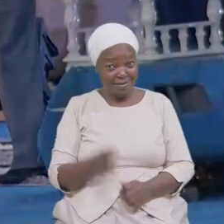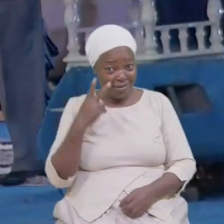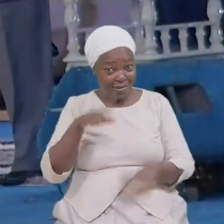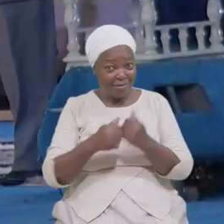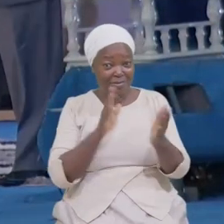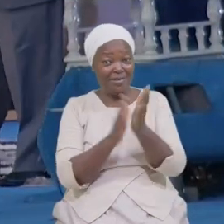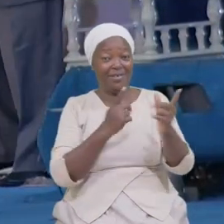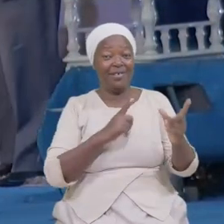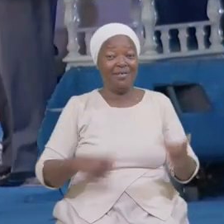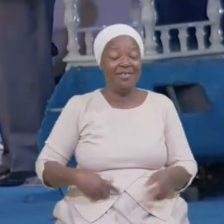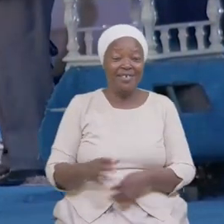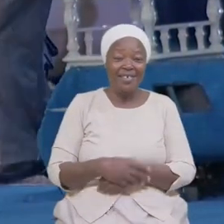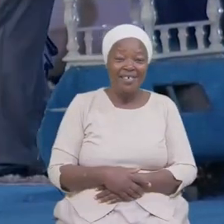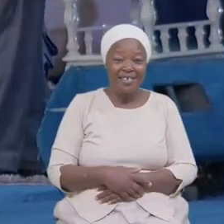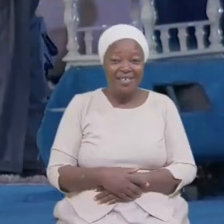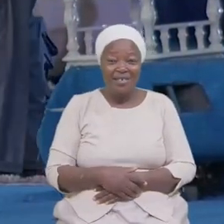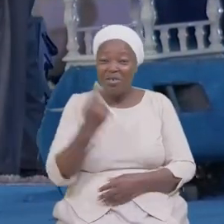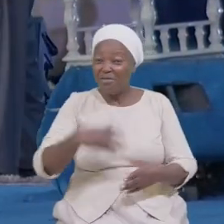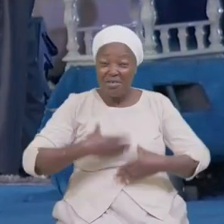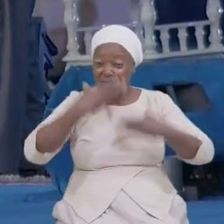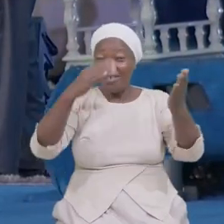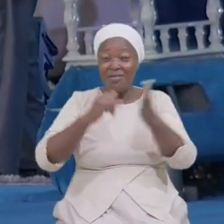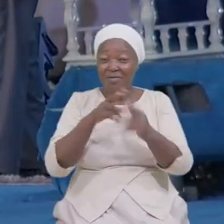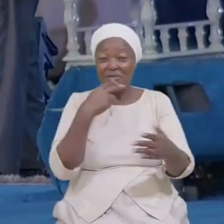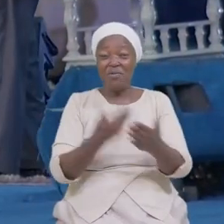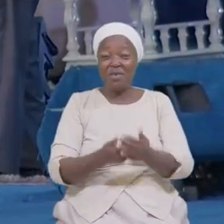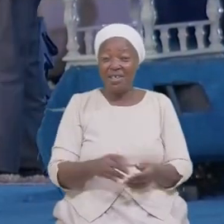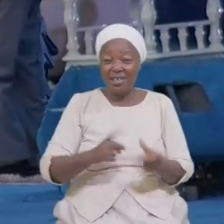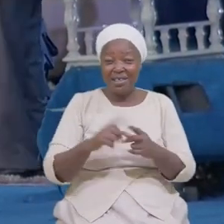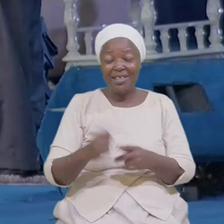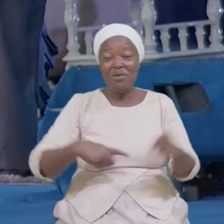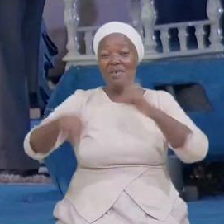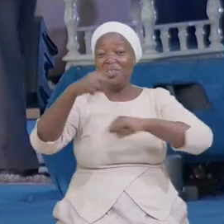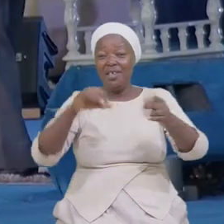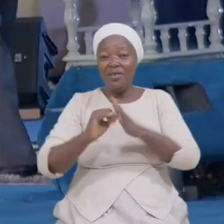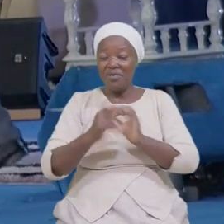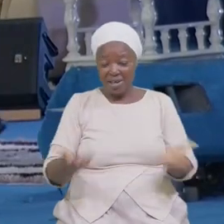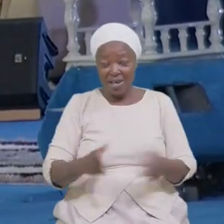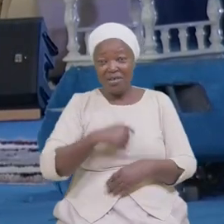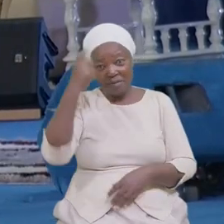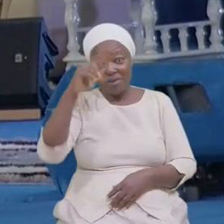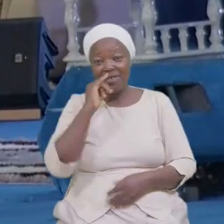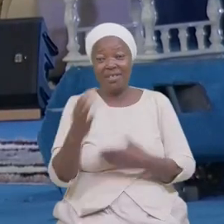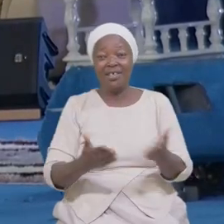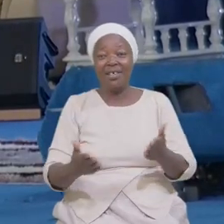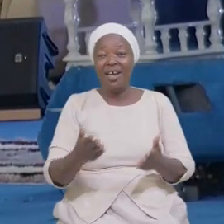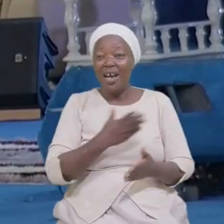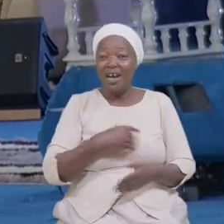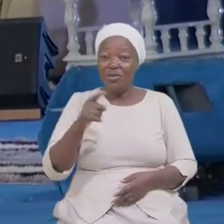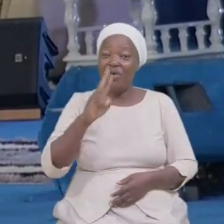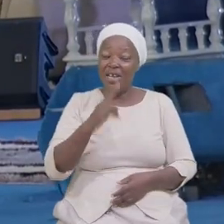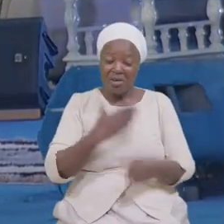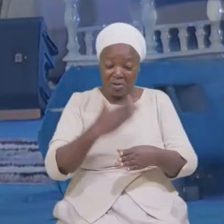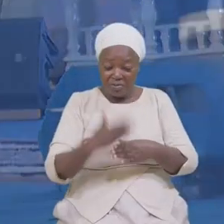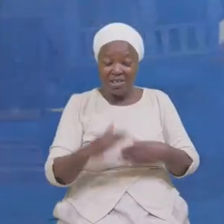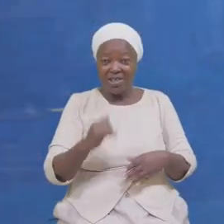If you are there, your voice there, heart there, your mind there, and you are there totally,